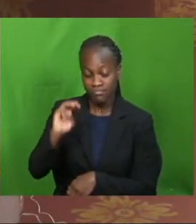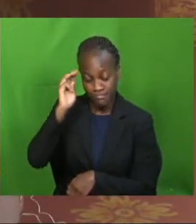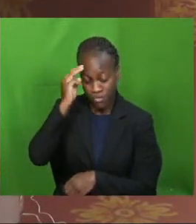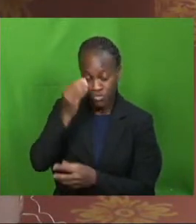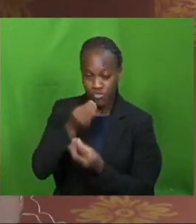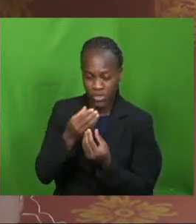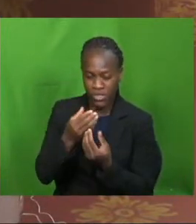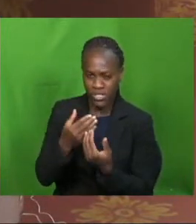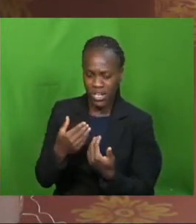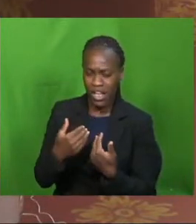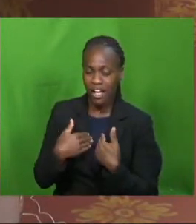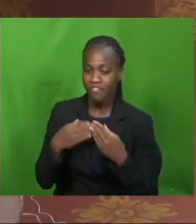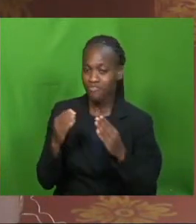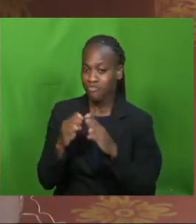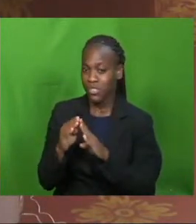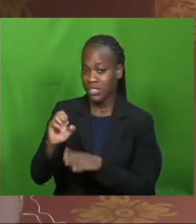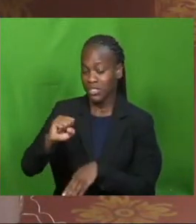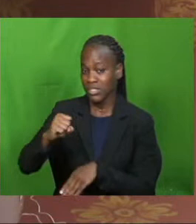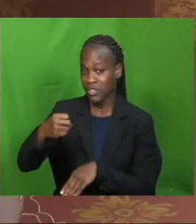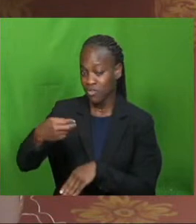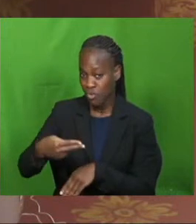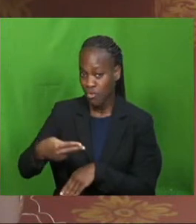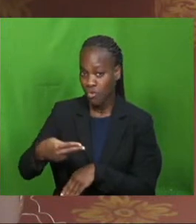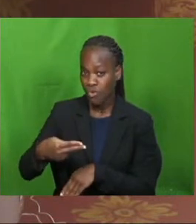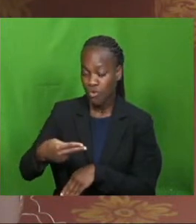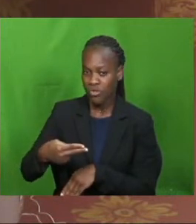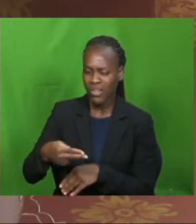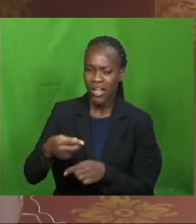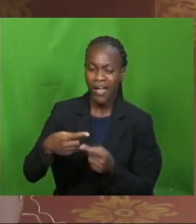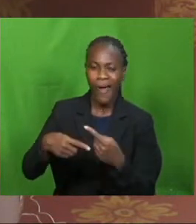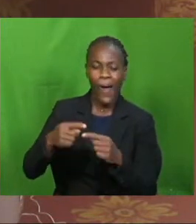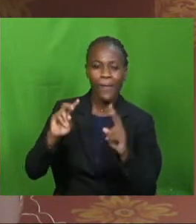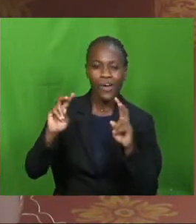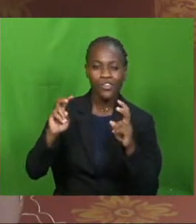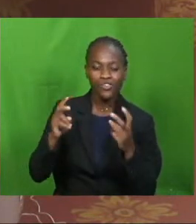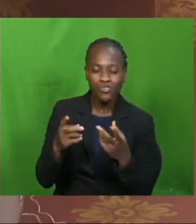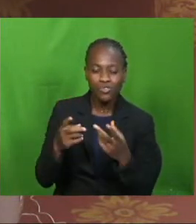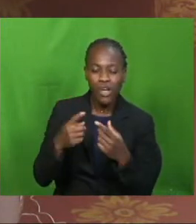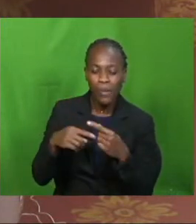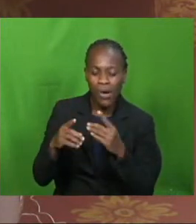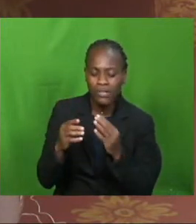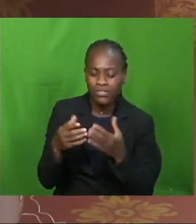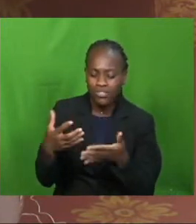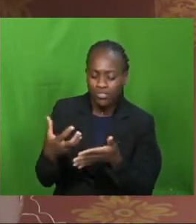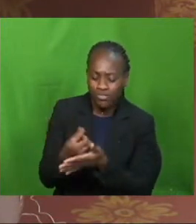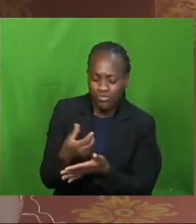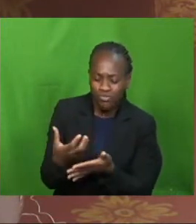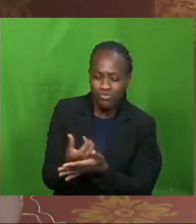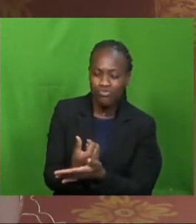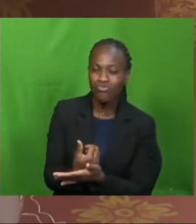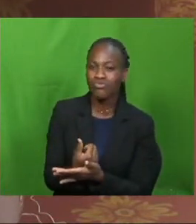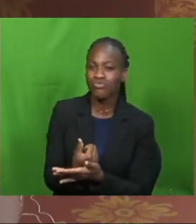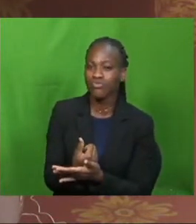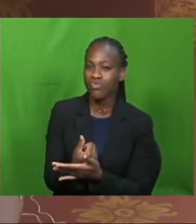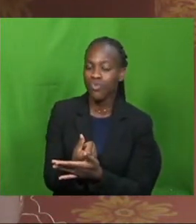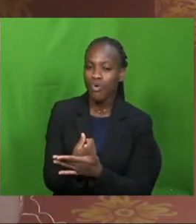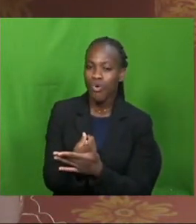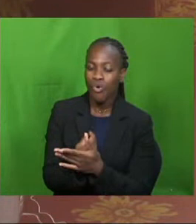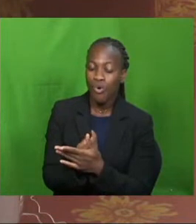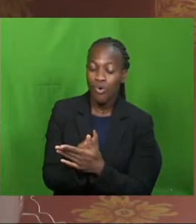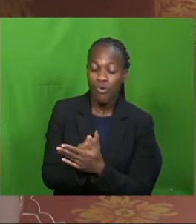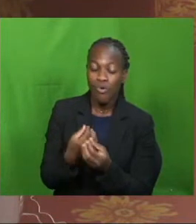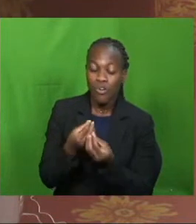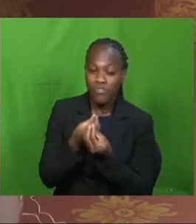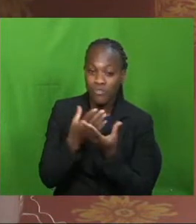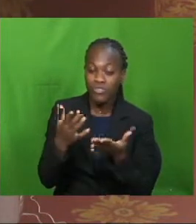stakeholder institutions in a consultative meeting on issues relevant to broadcasting in Ghana, specifically on ethical